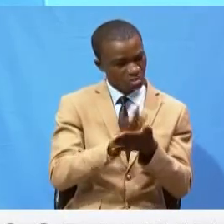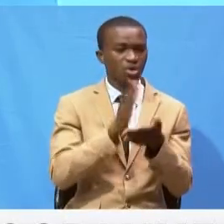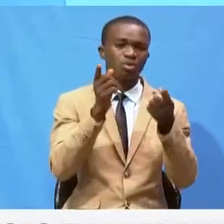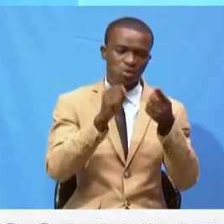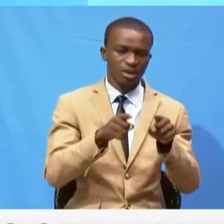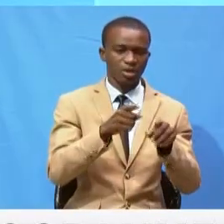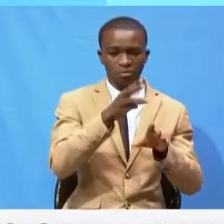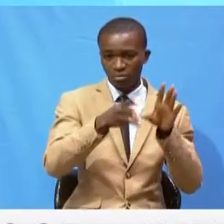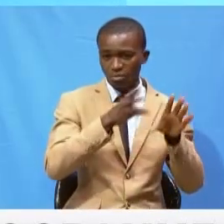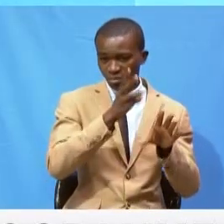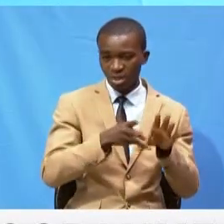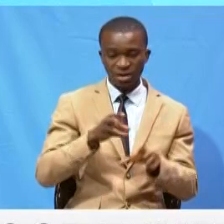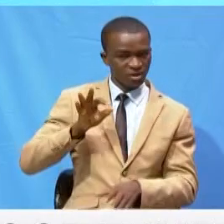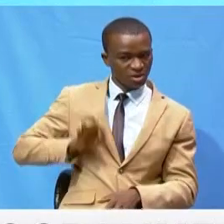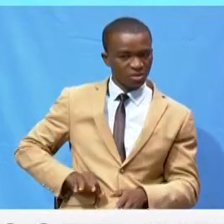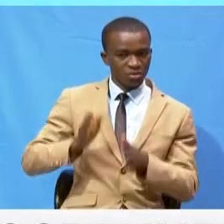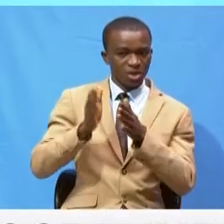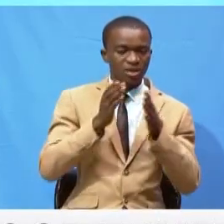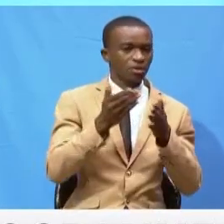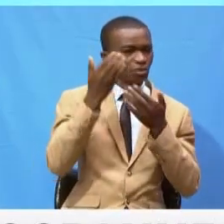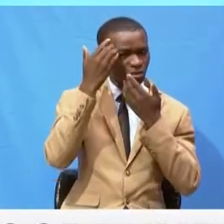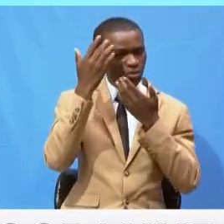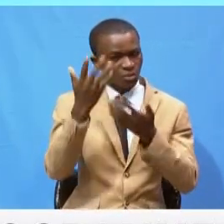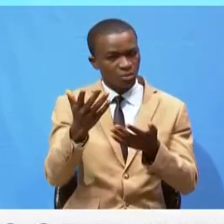The beneficiaries are expected to receive